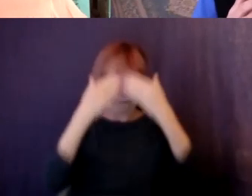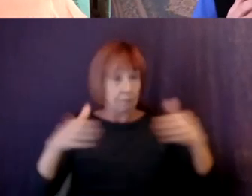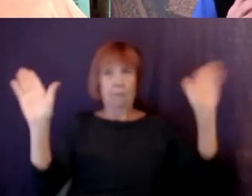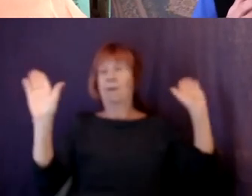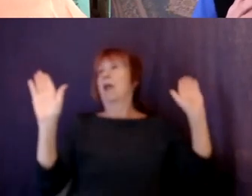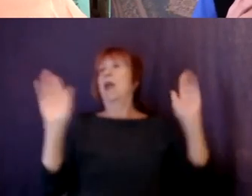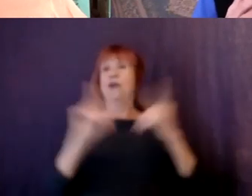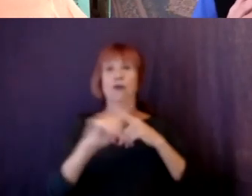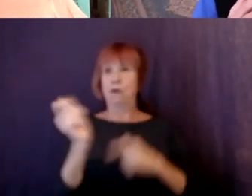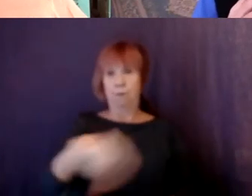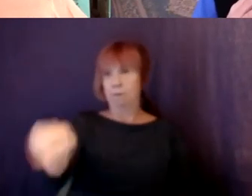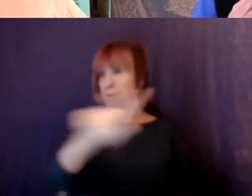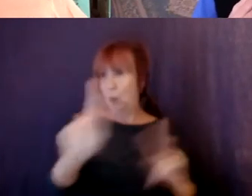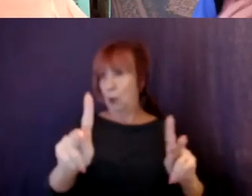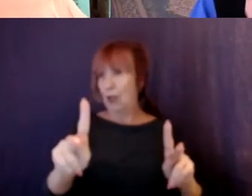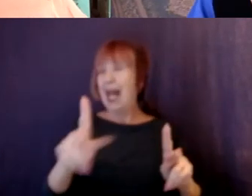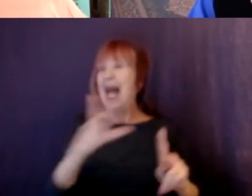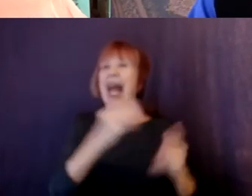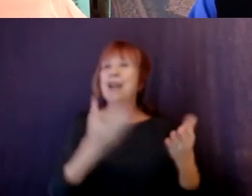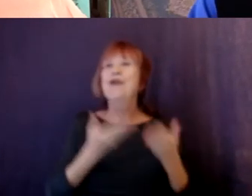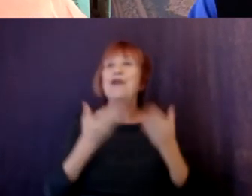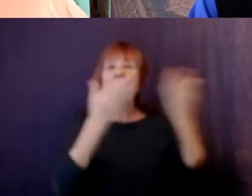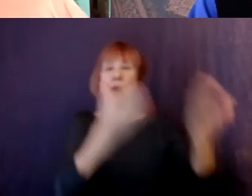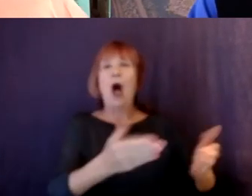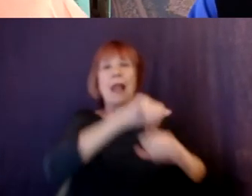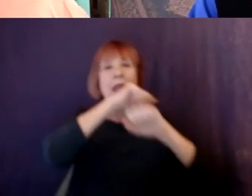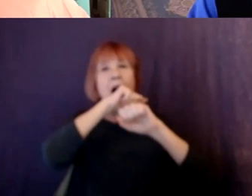everyone and love to the community.